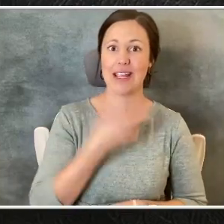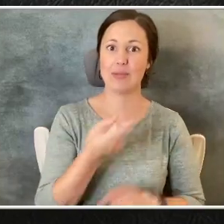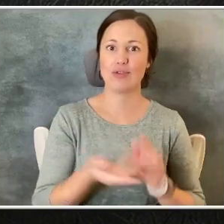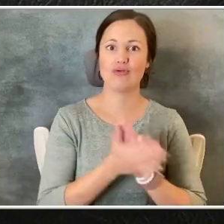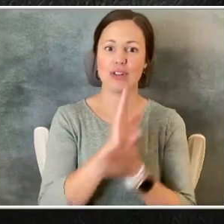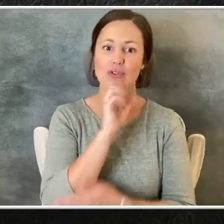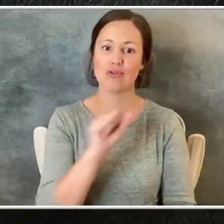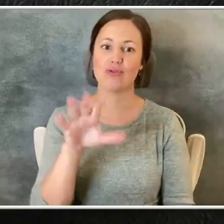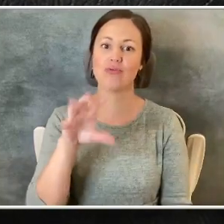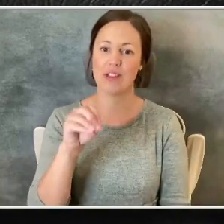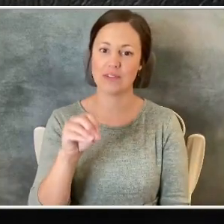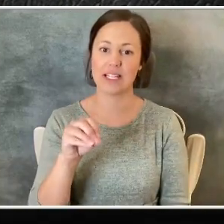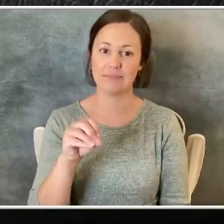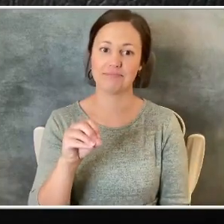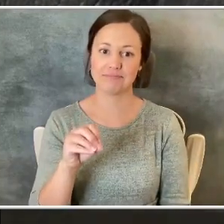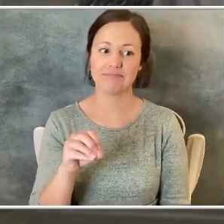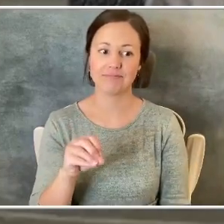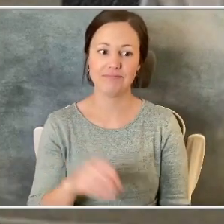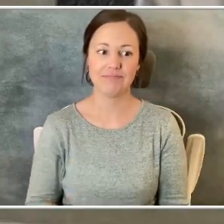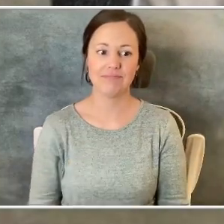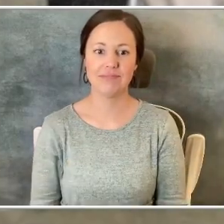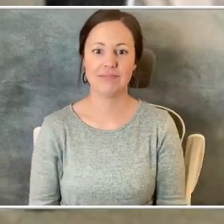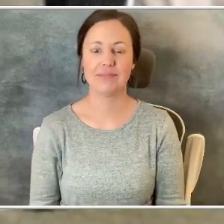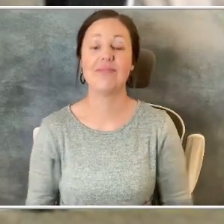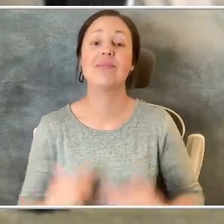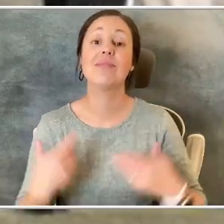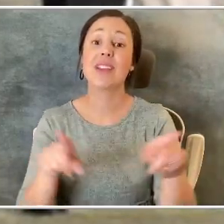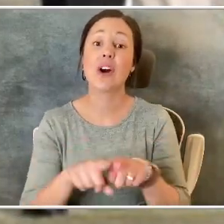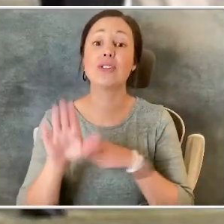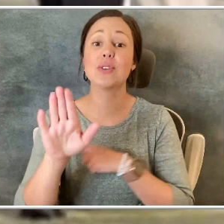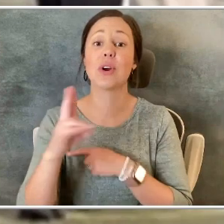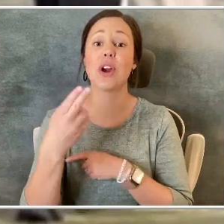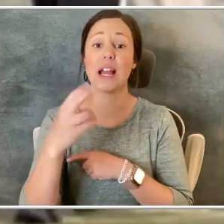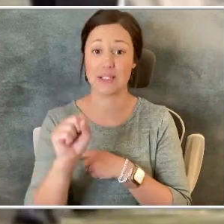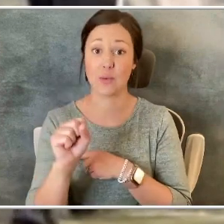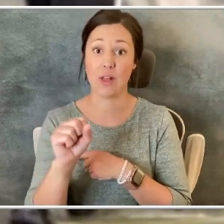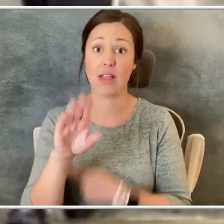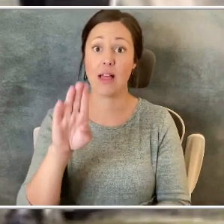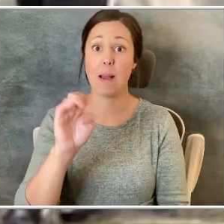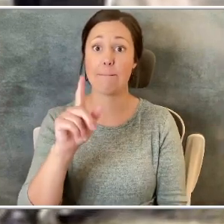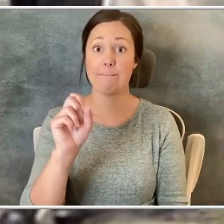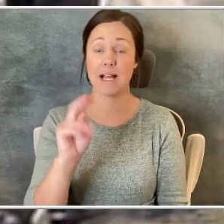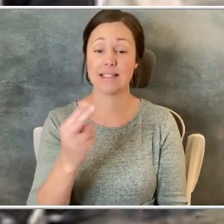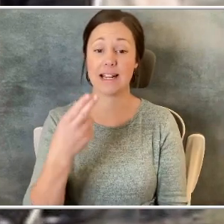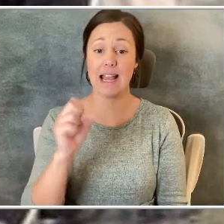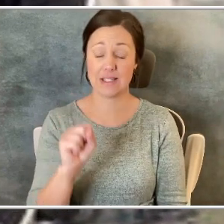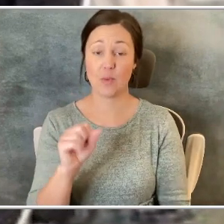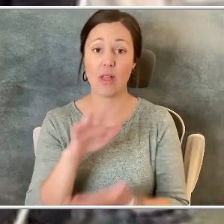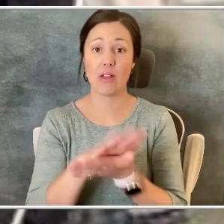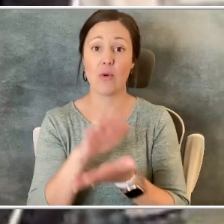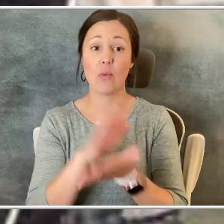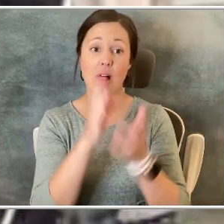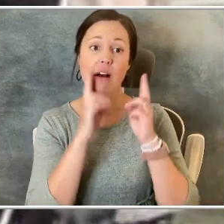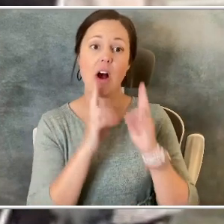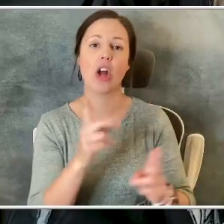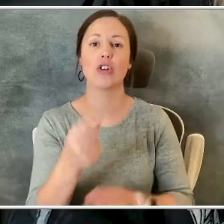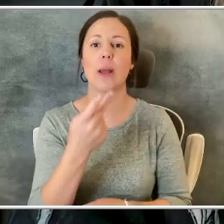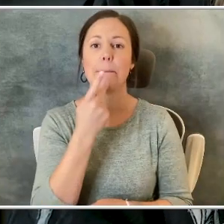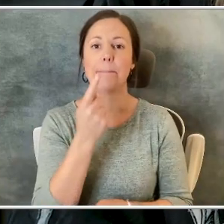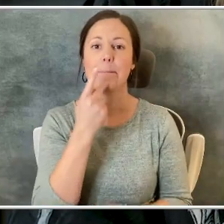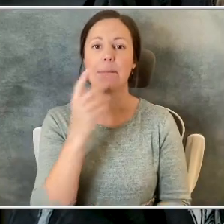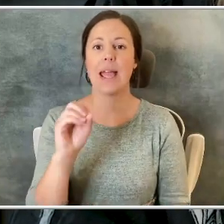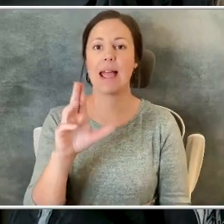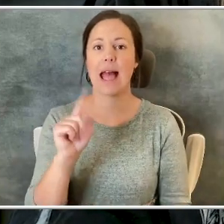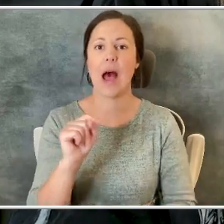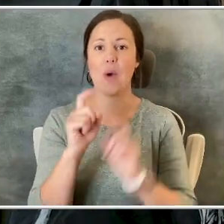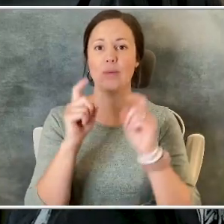Another milestone followed at Belton High, where she worked, when the school honored her as the pink out celebrity at a football game. So I